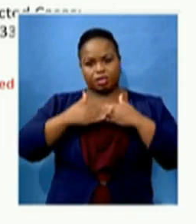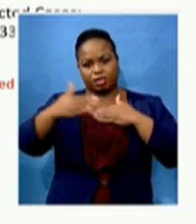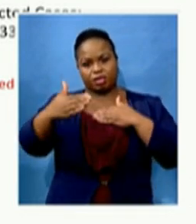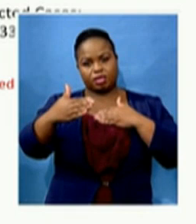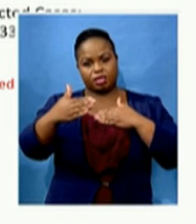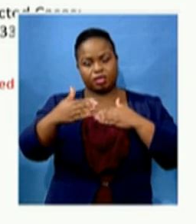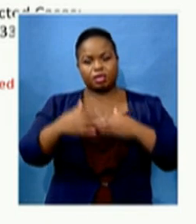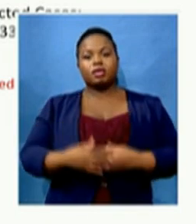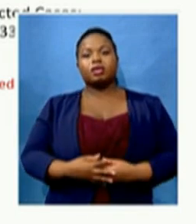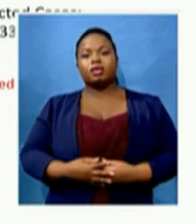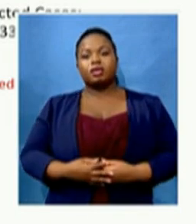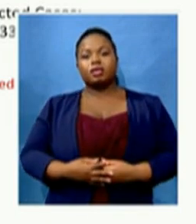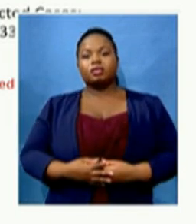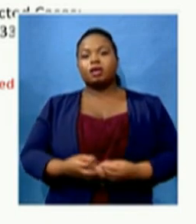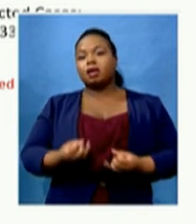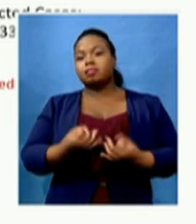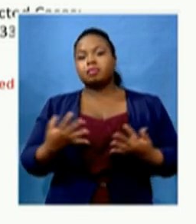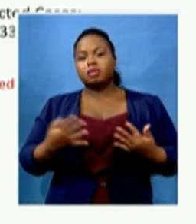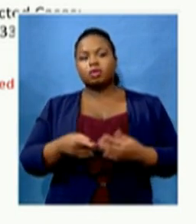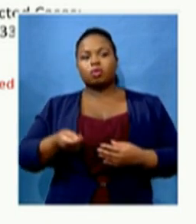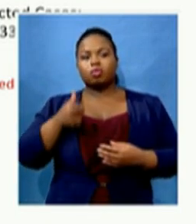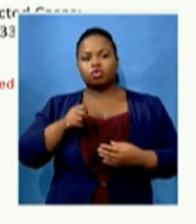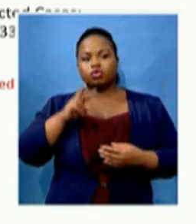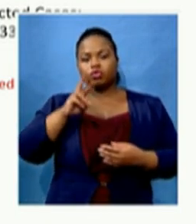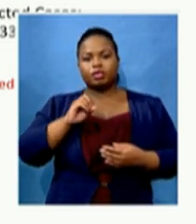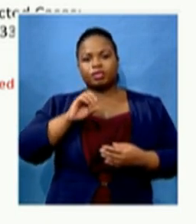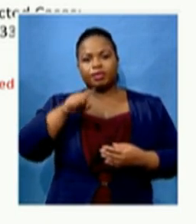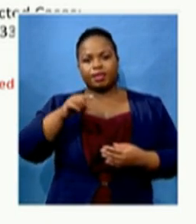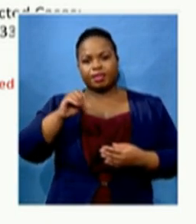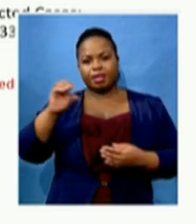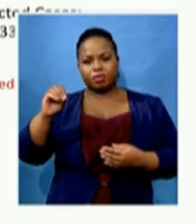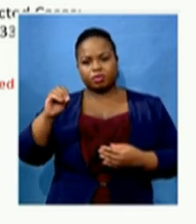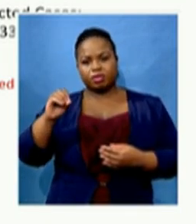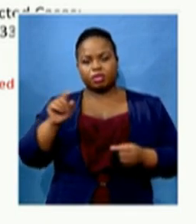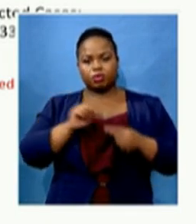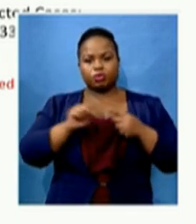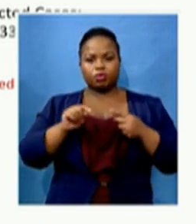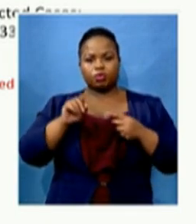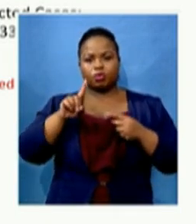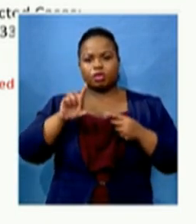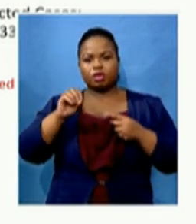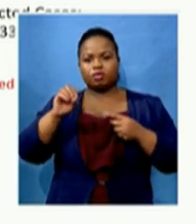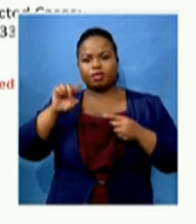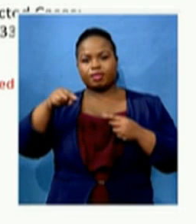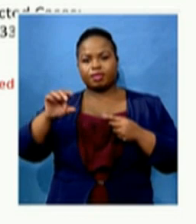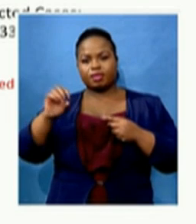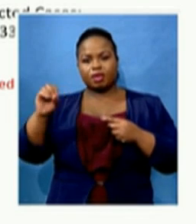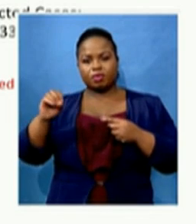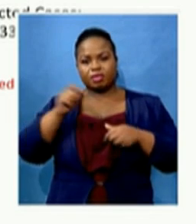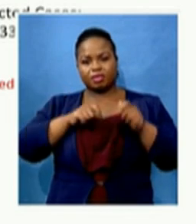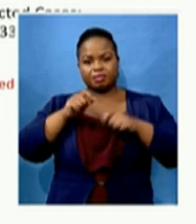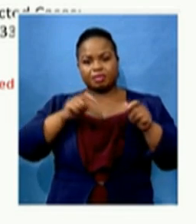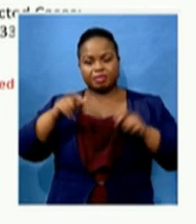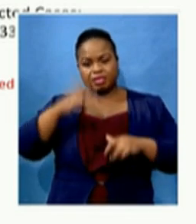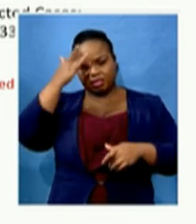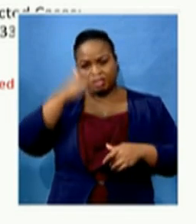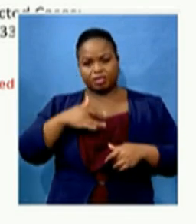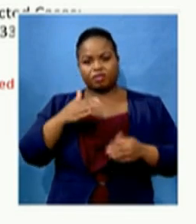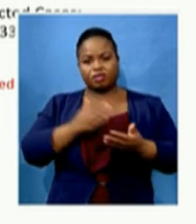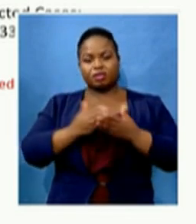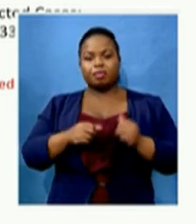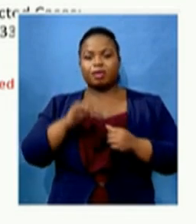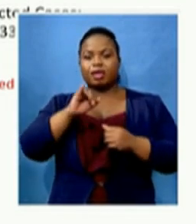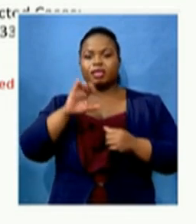and 100,000 cases. We expect that the non-ICU beds in use will be between 1,000 and